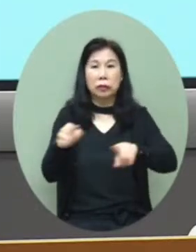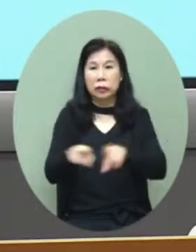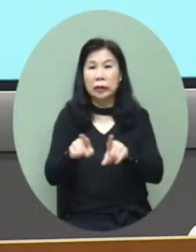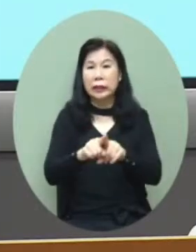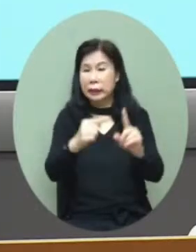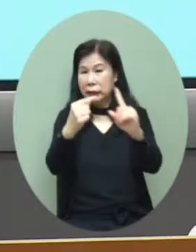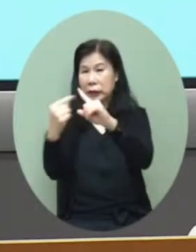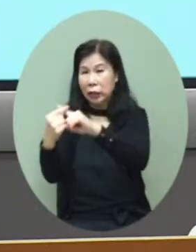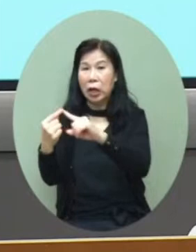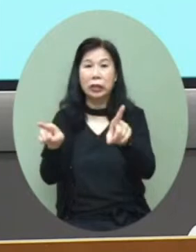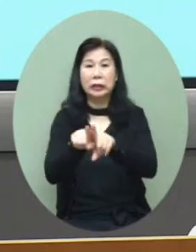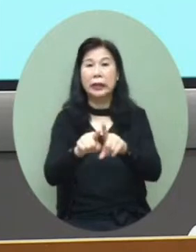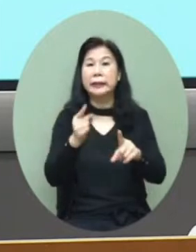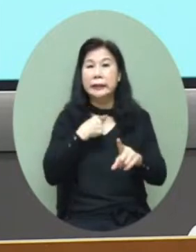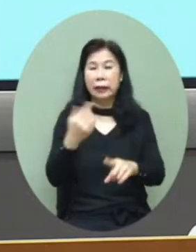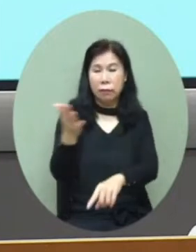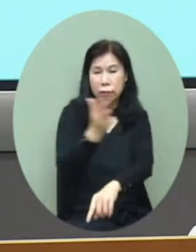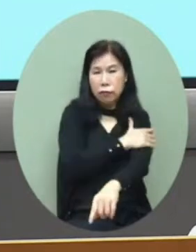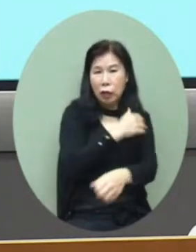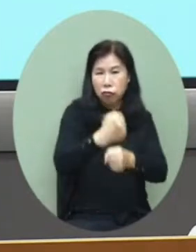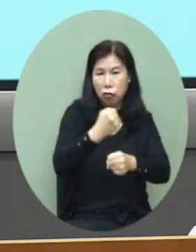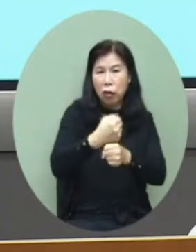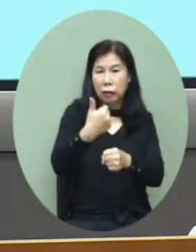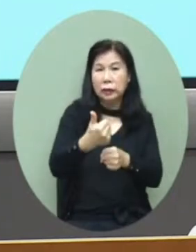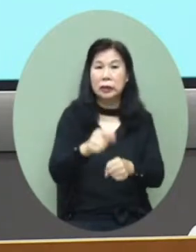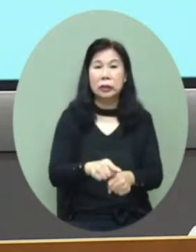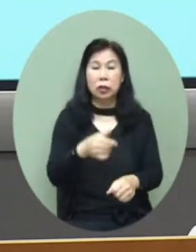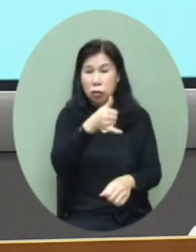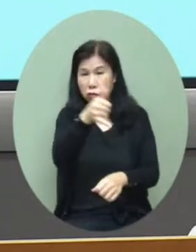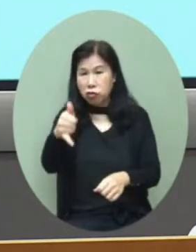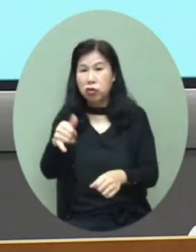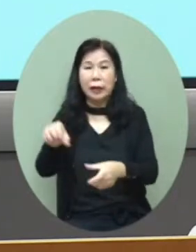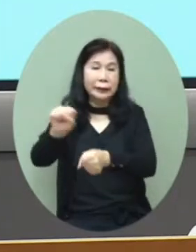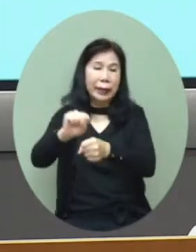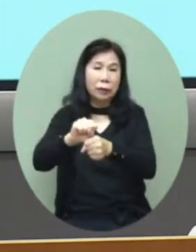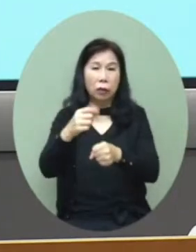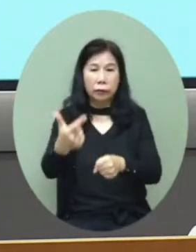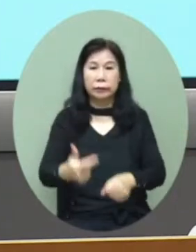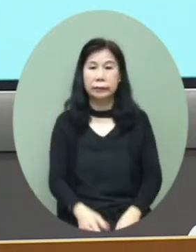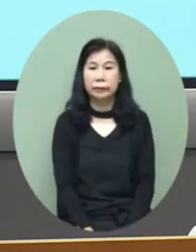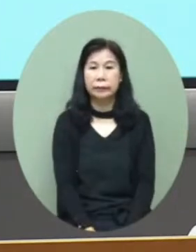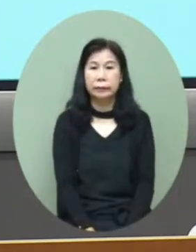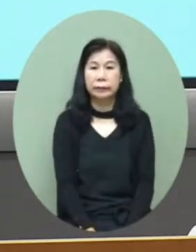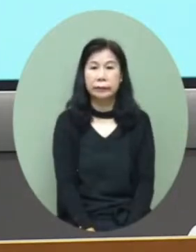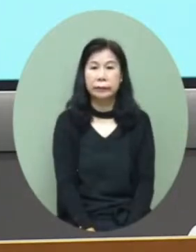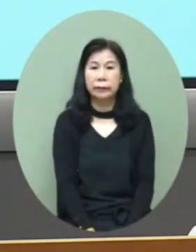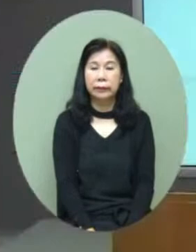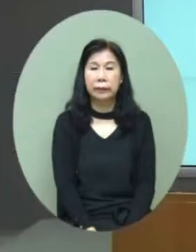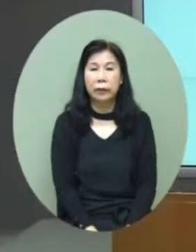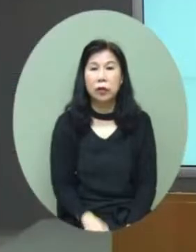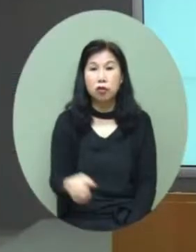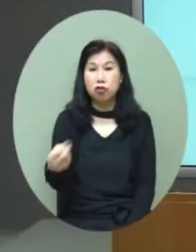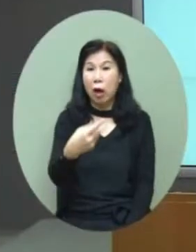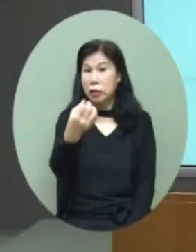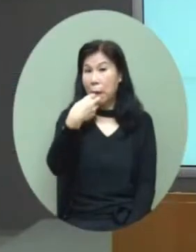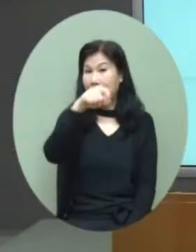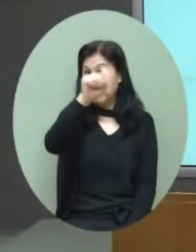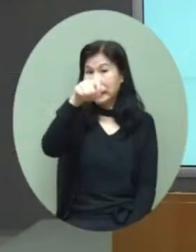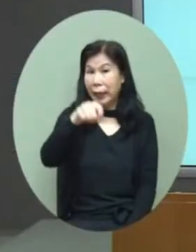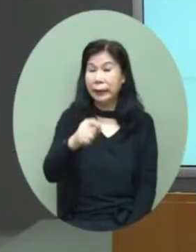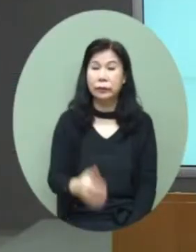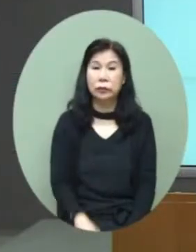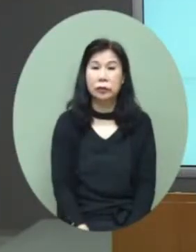minimized the level of requirement and give them maximum room for